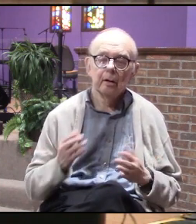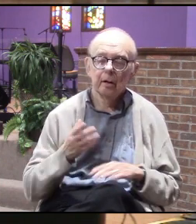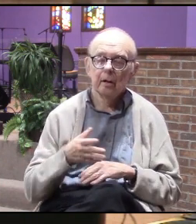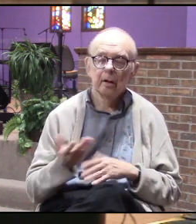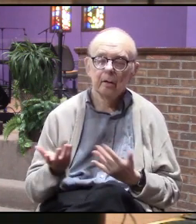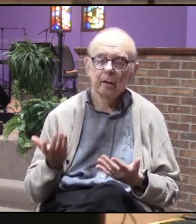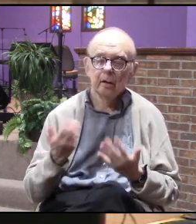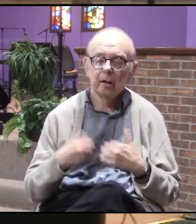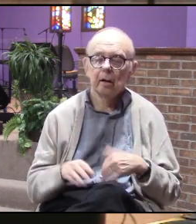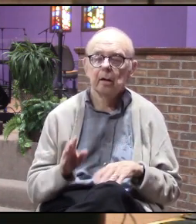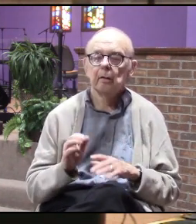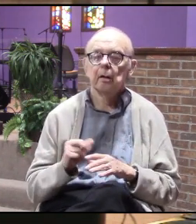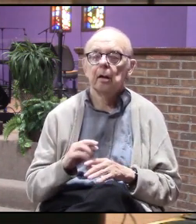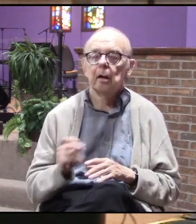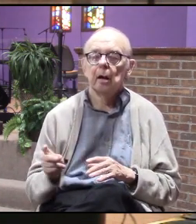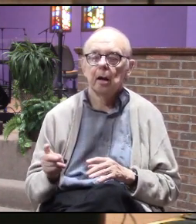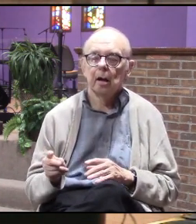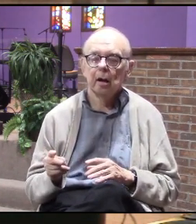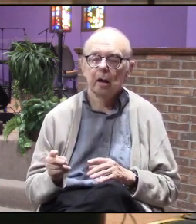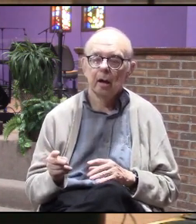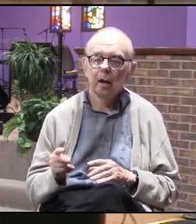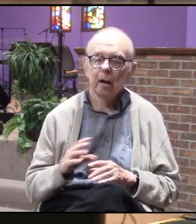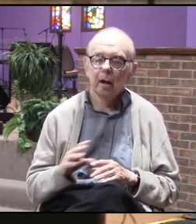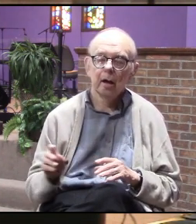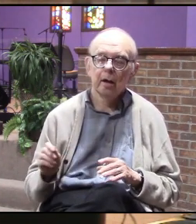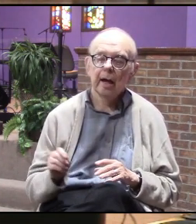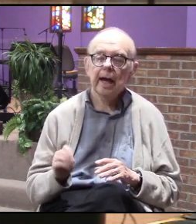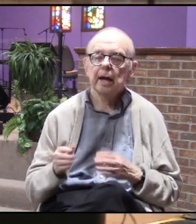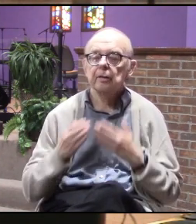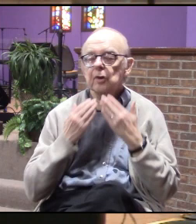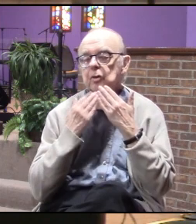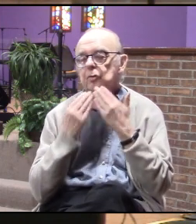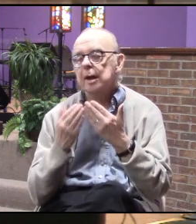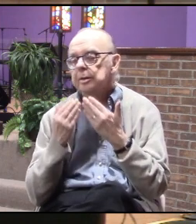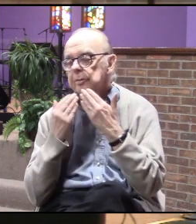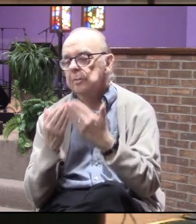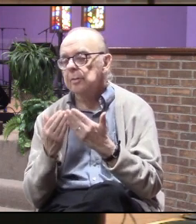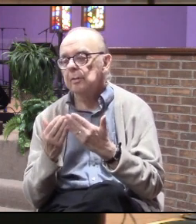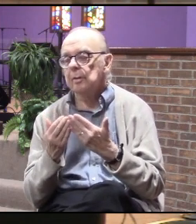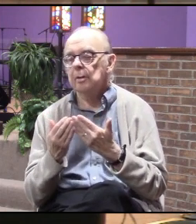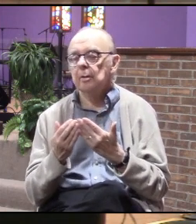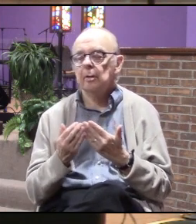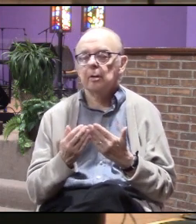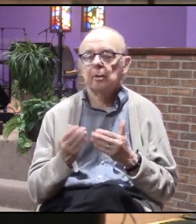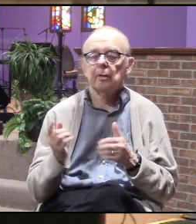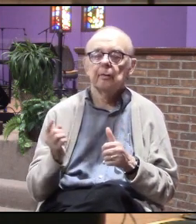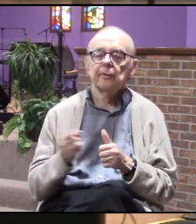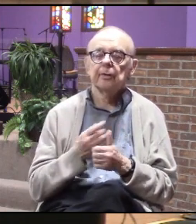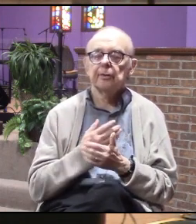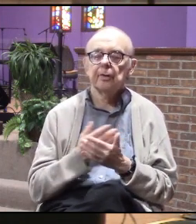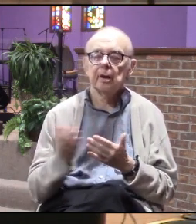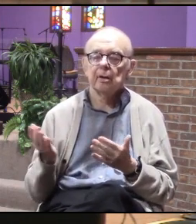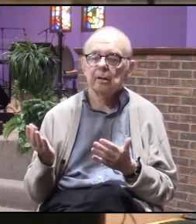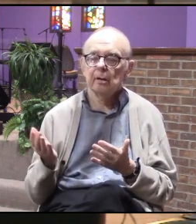after he came off the ark was an act of gratitude. The very first thing.